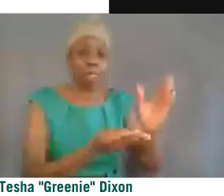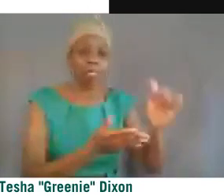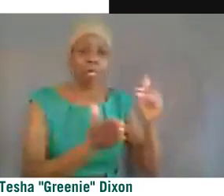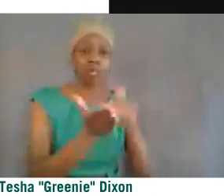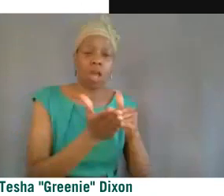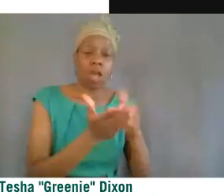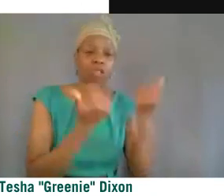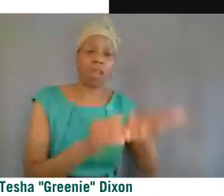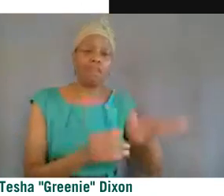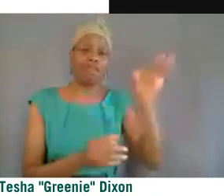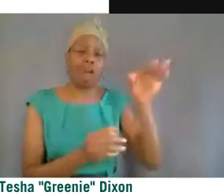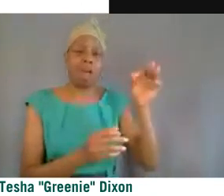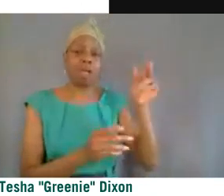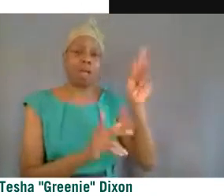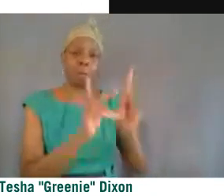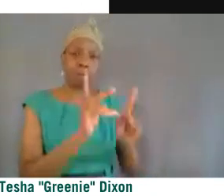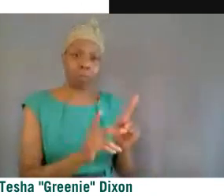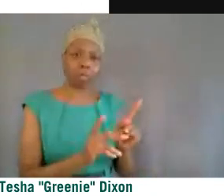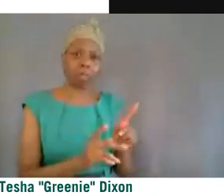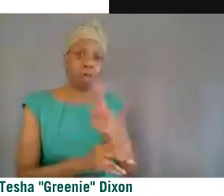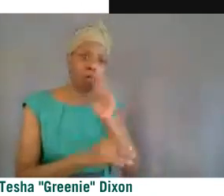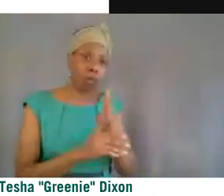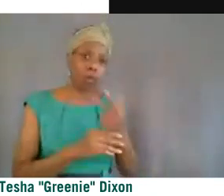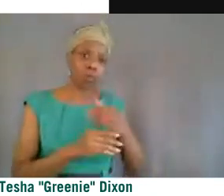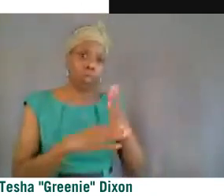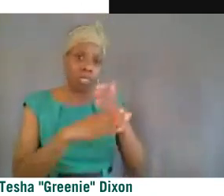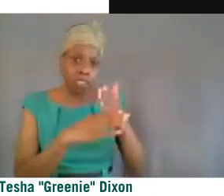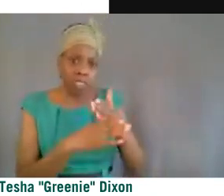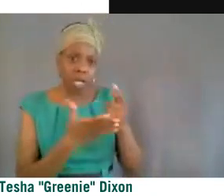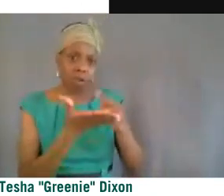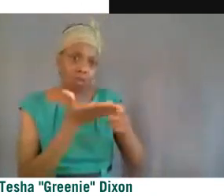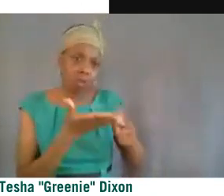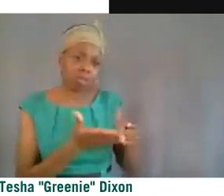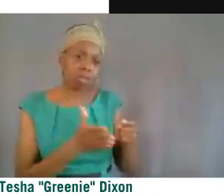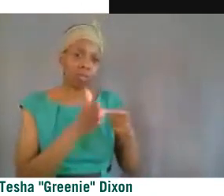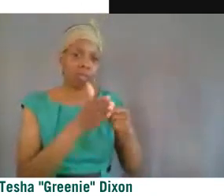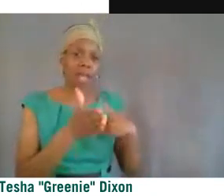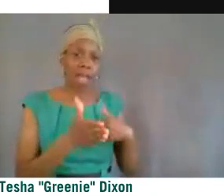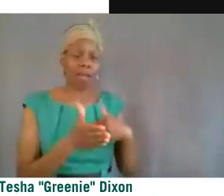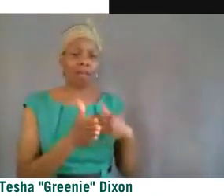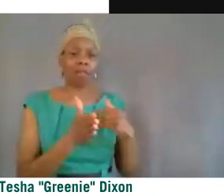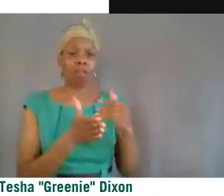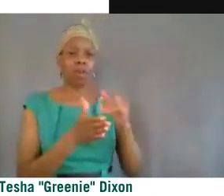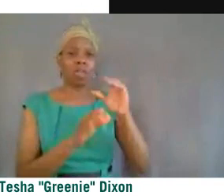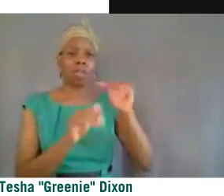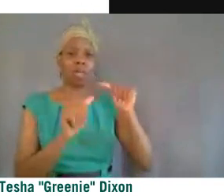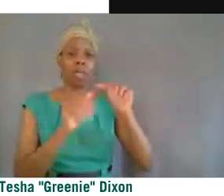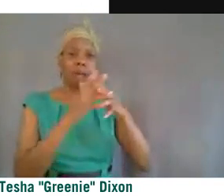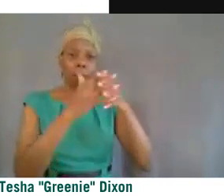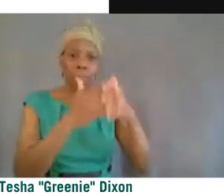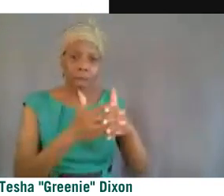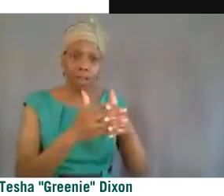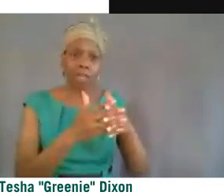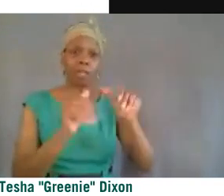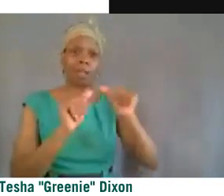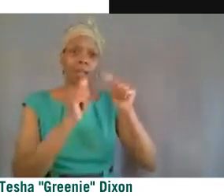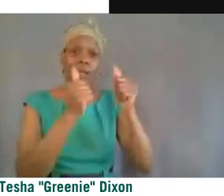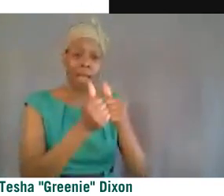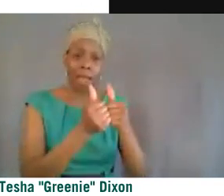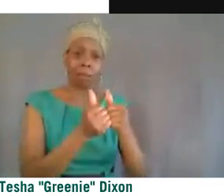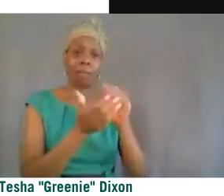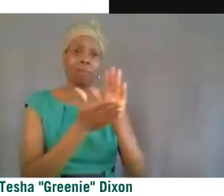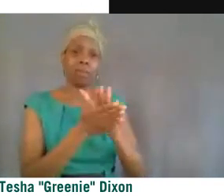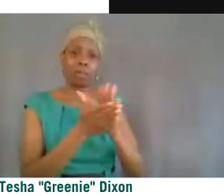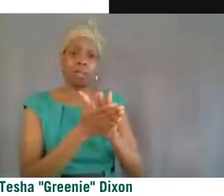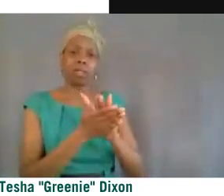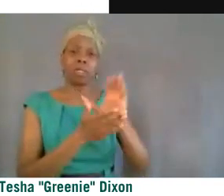share resources, because there are absolutely resources like the American Academy of Cerebral Palsy and Developmental Medicine, where you can actually go search physicians who are